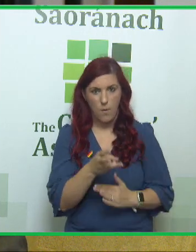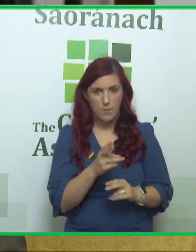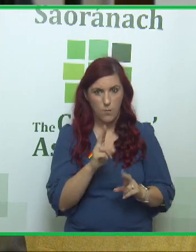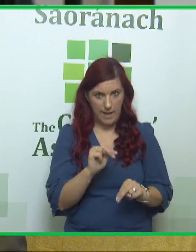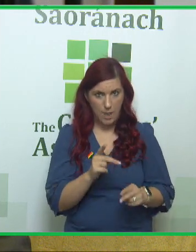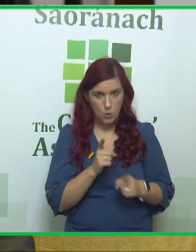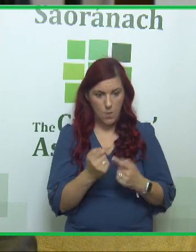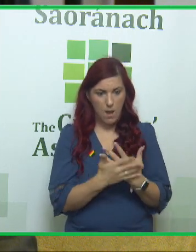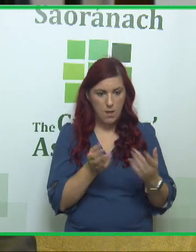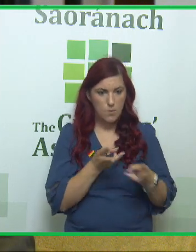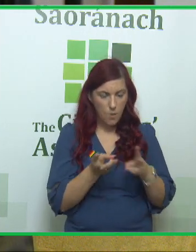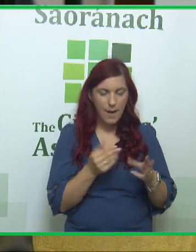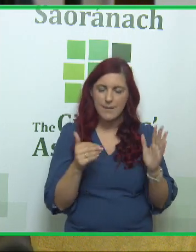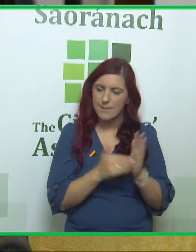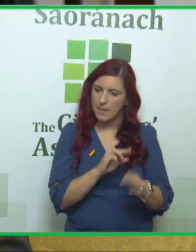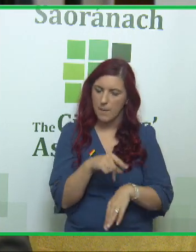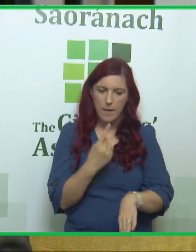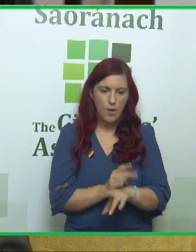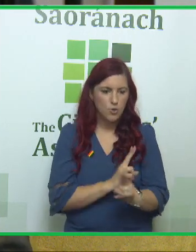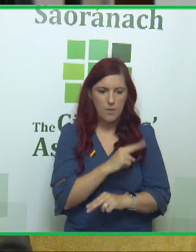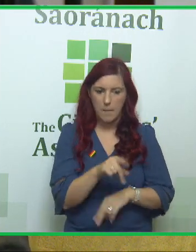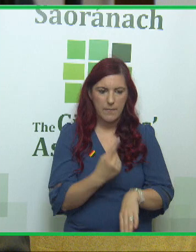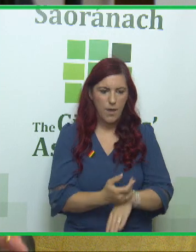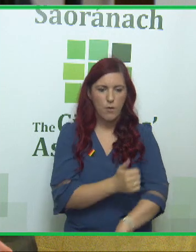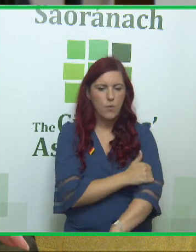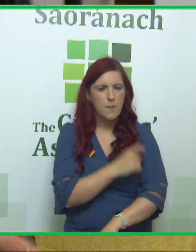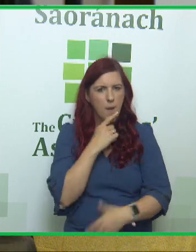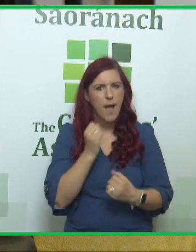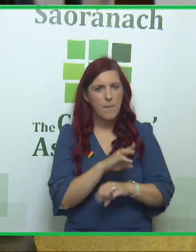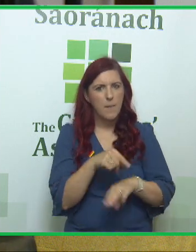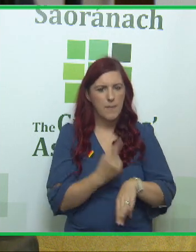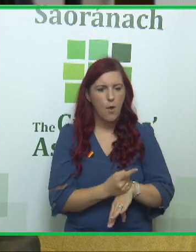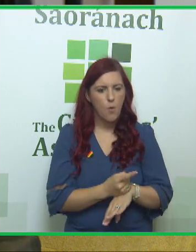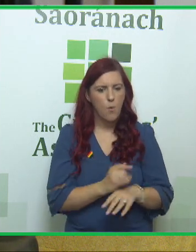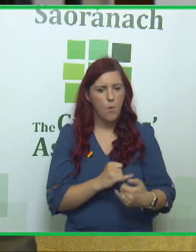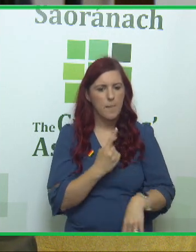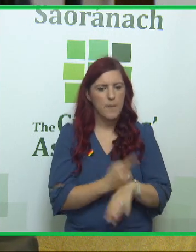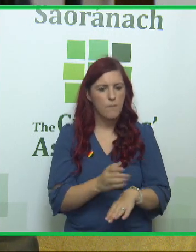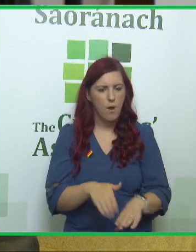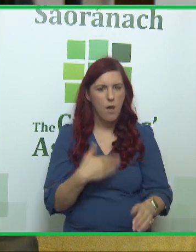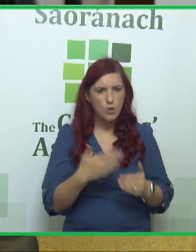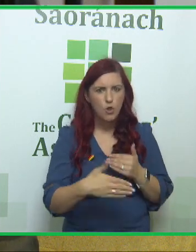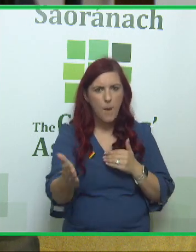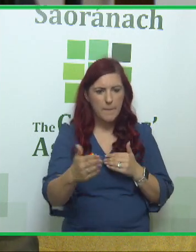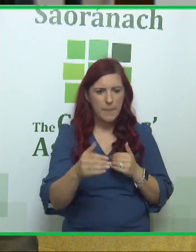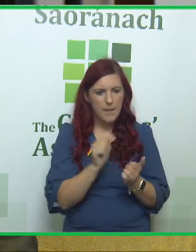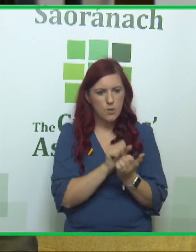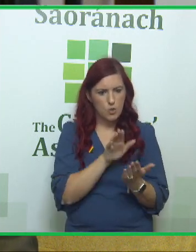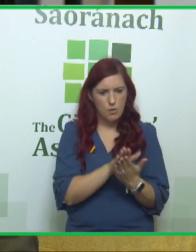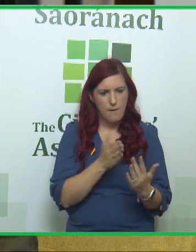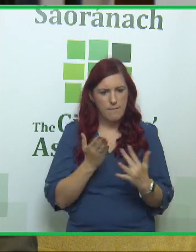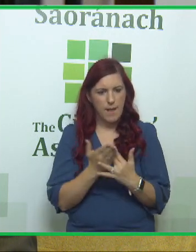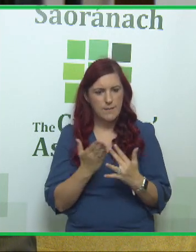of work. Yes, there are people there that shouldn't be in prison, but there's also people there that will be there for a long time that deserve access